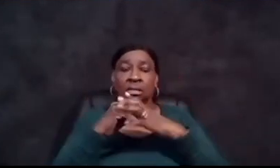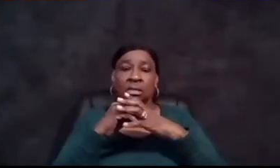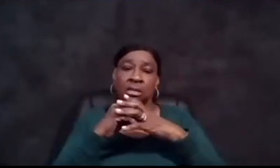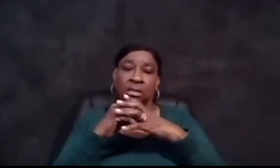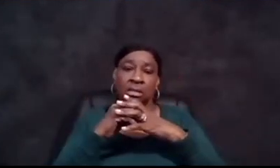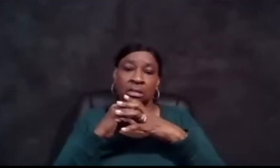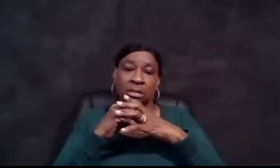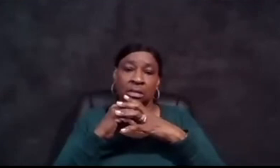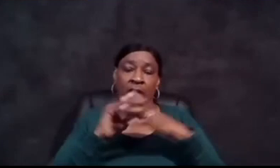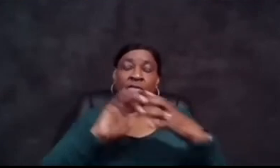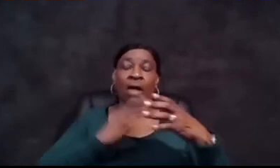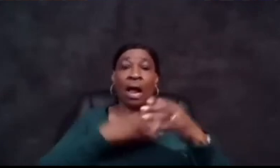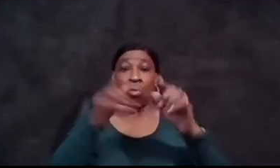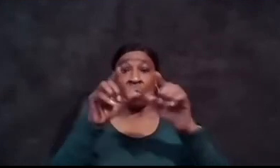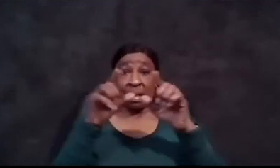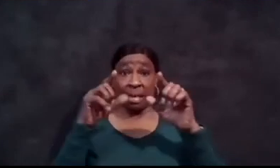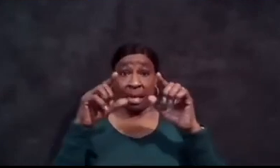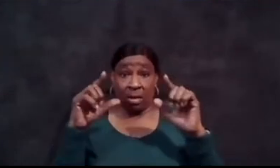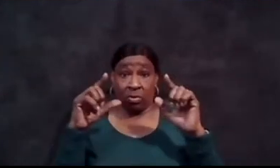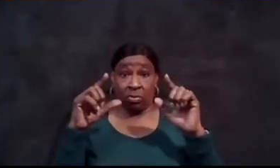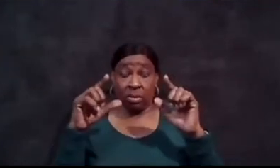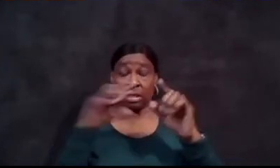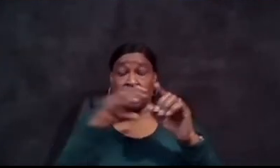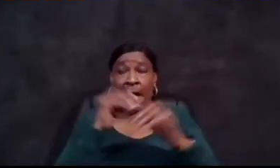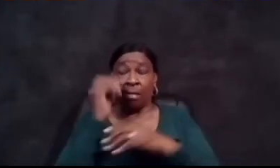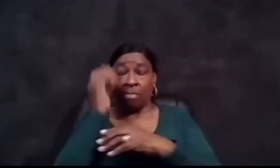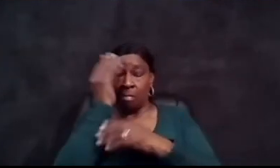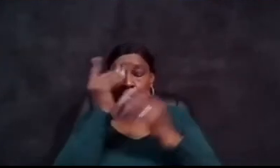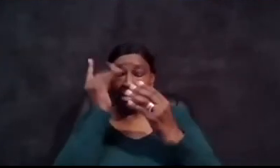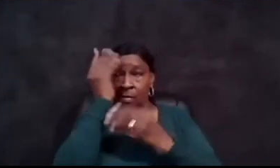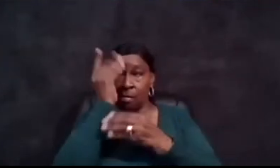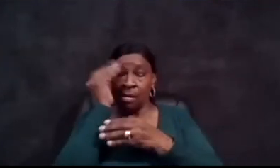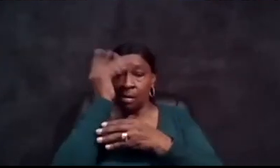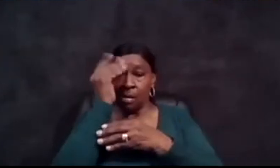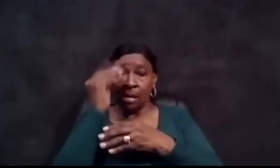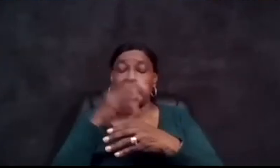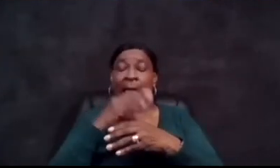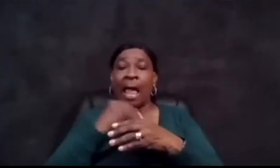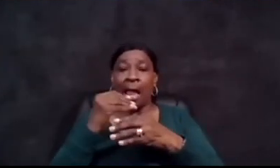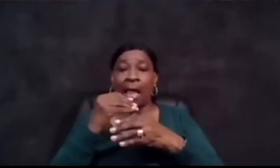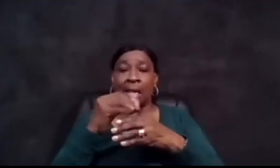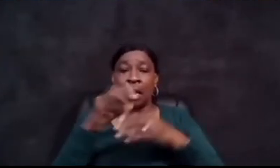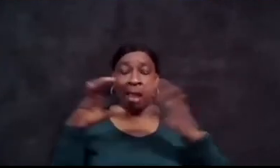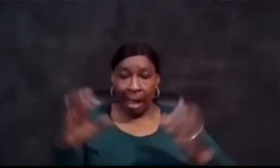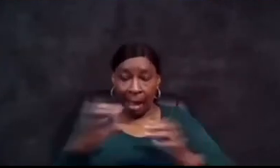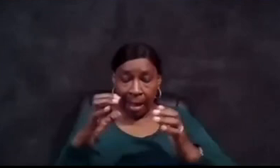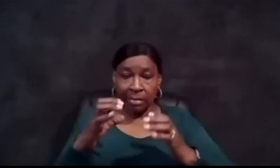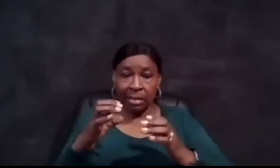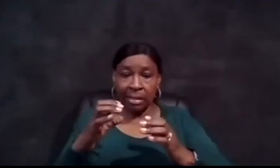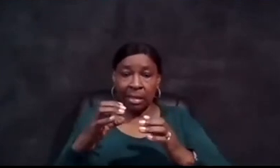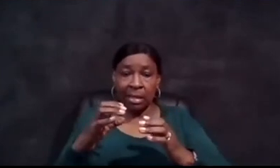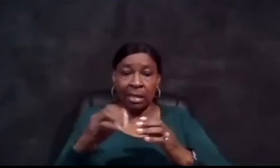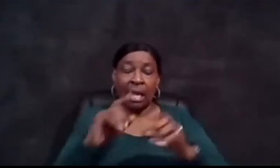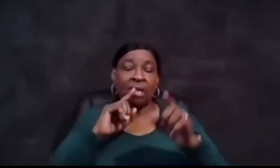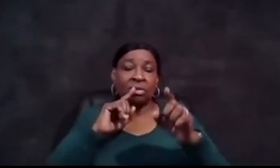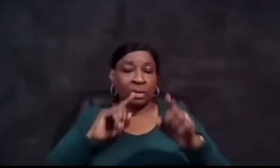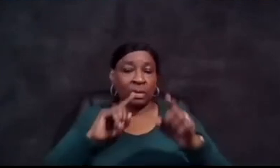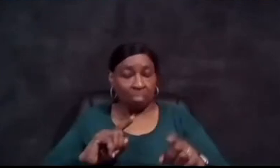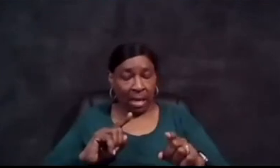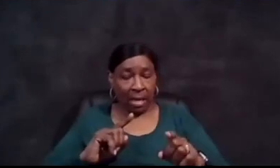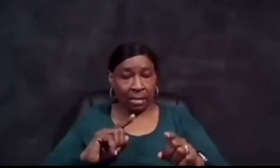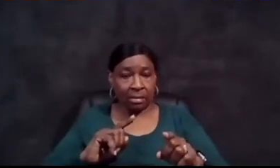our language and thinking and acting is so responsive, isn't it,